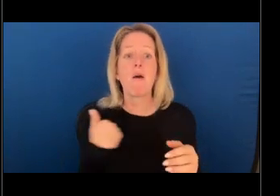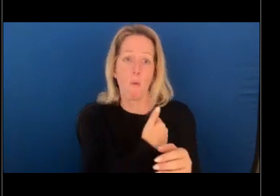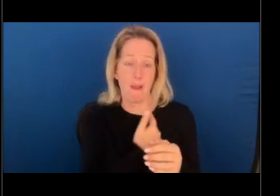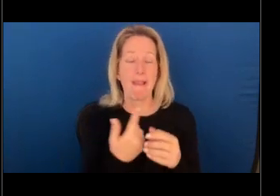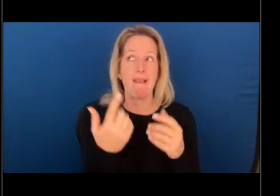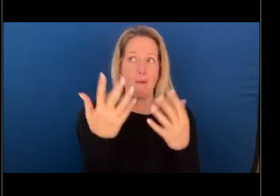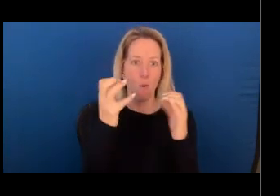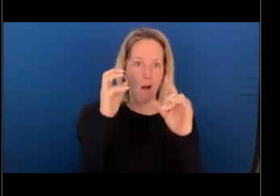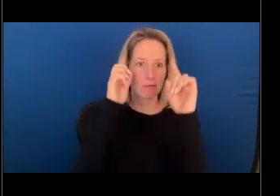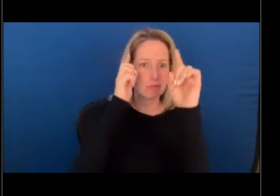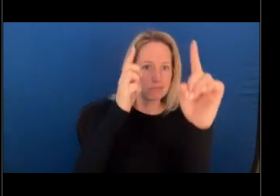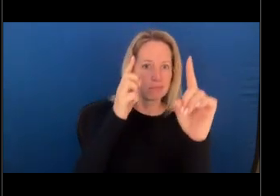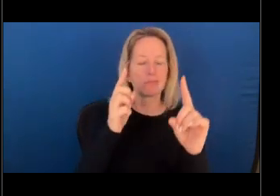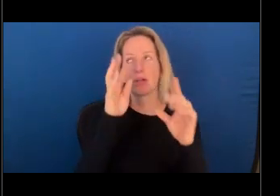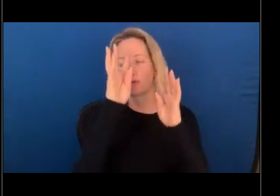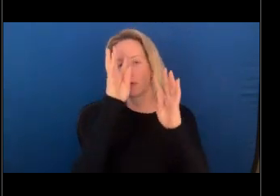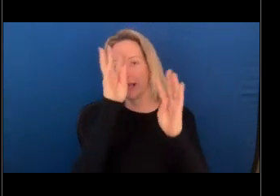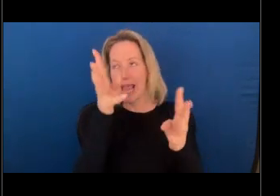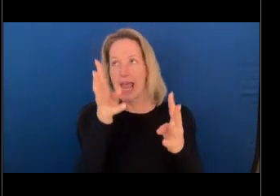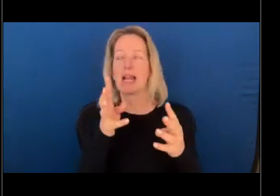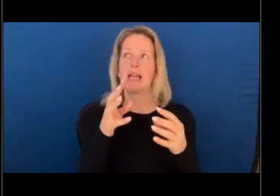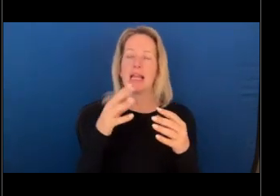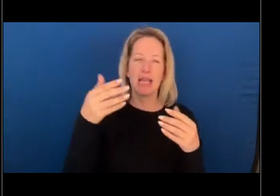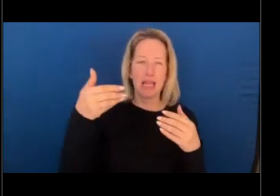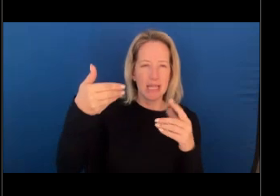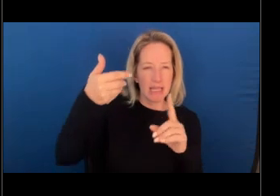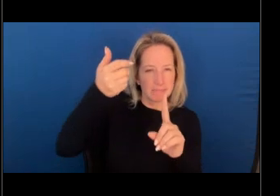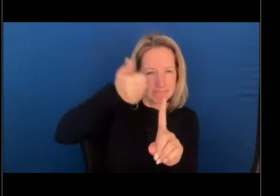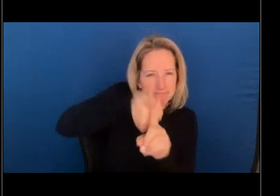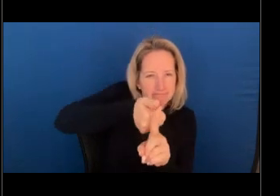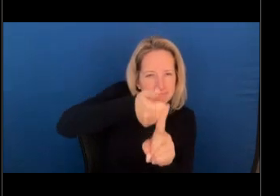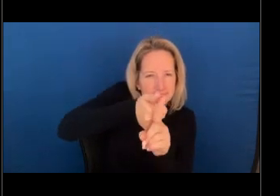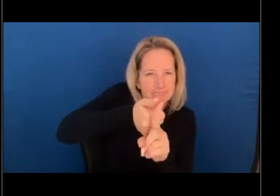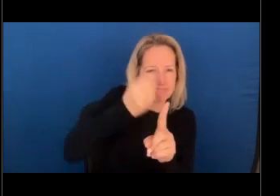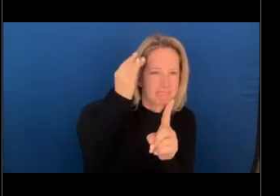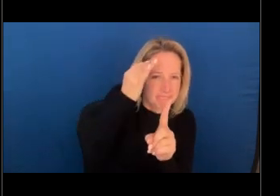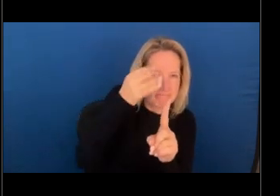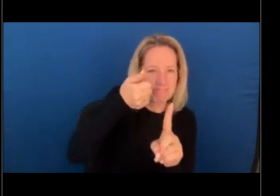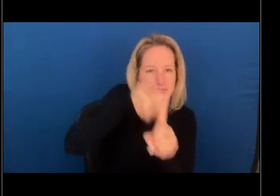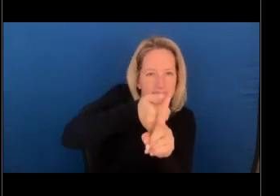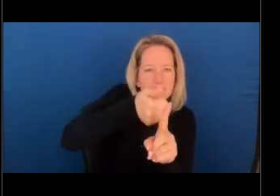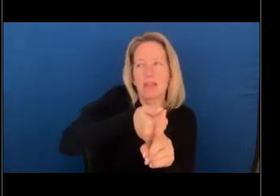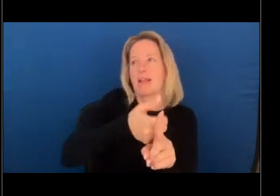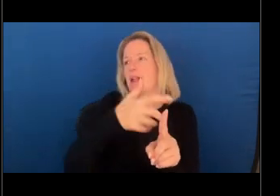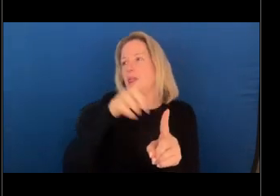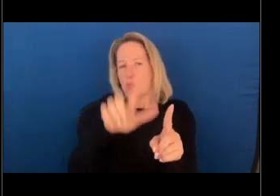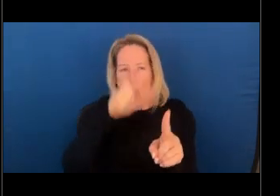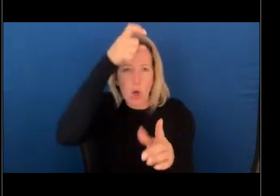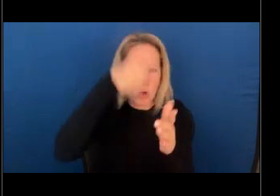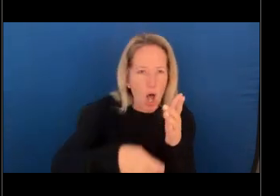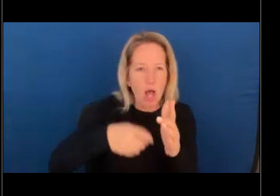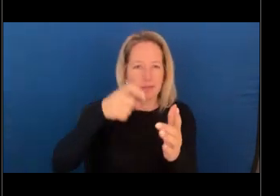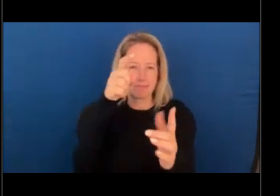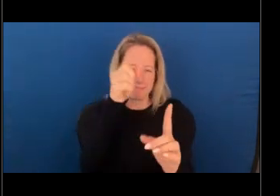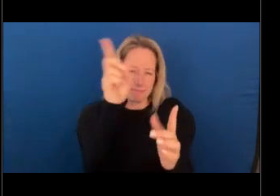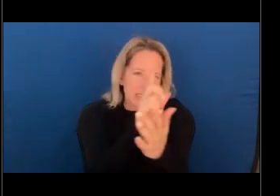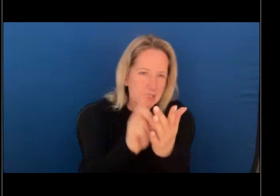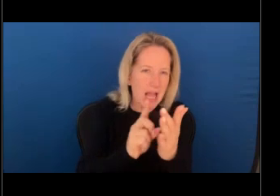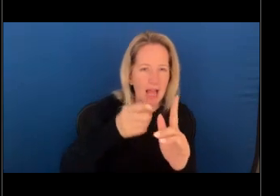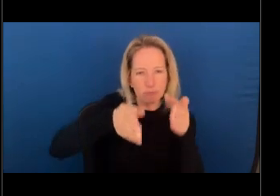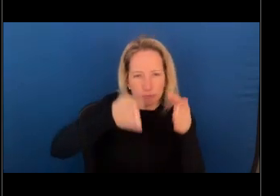intuitive, low-cost, mobile robotic system specifically designed for removal of marine debris from